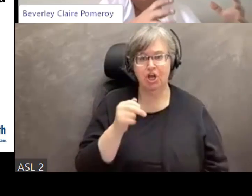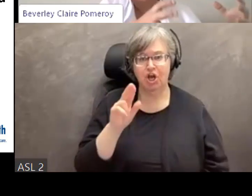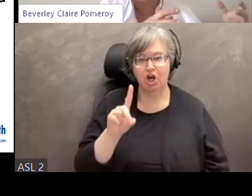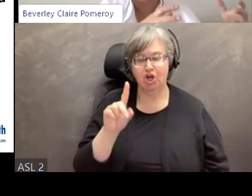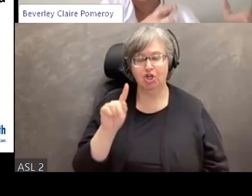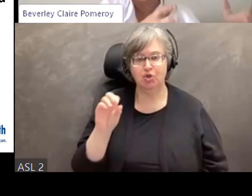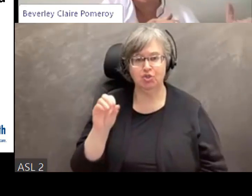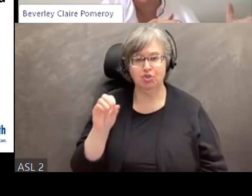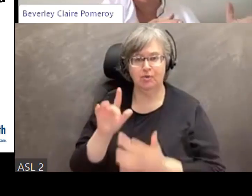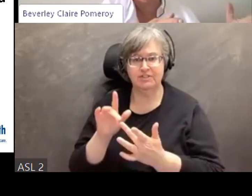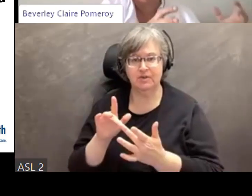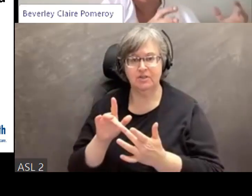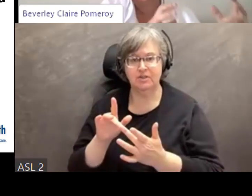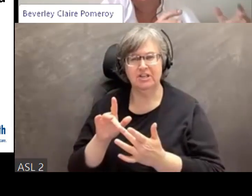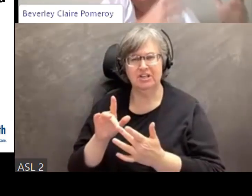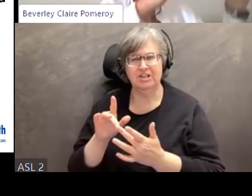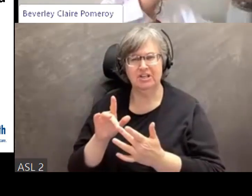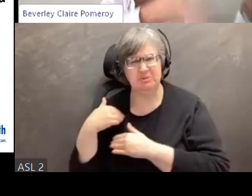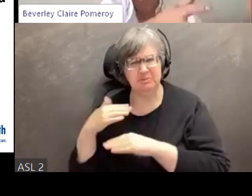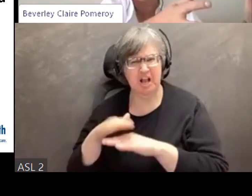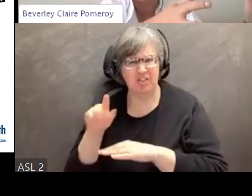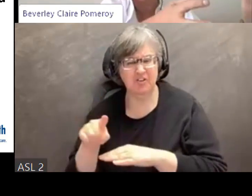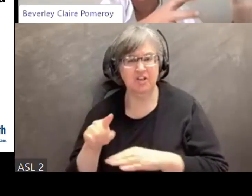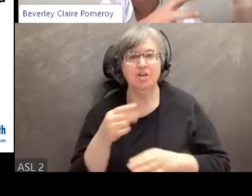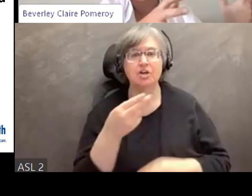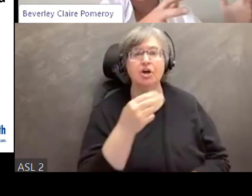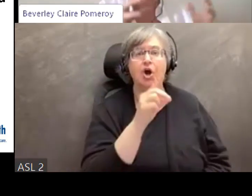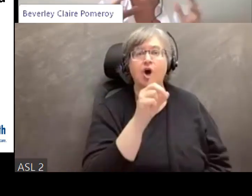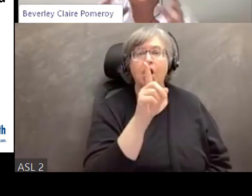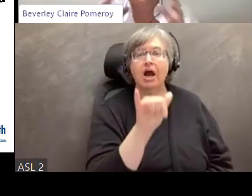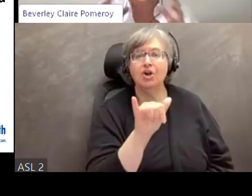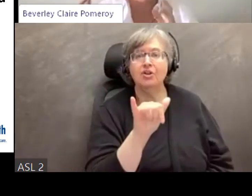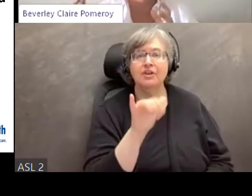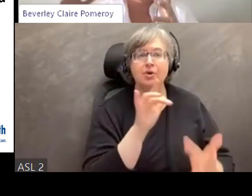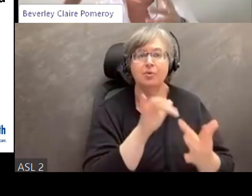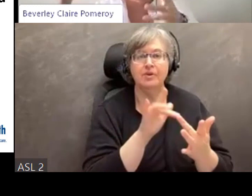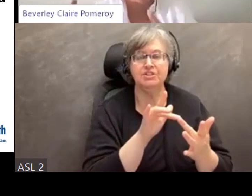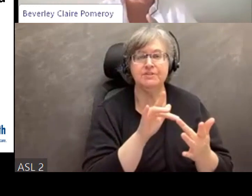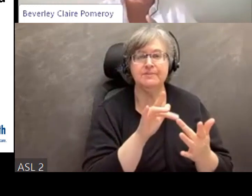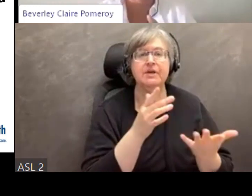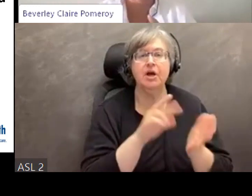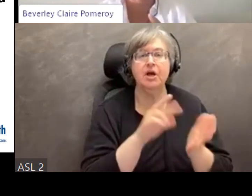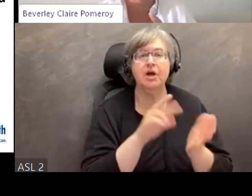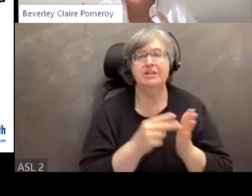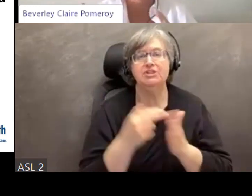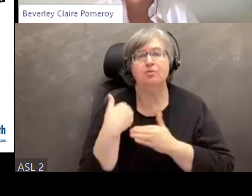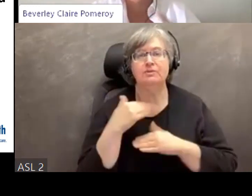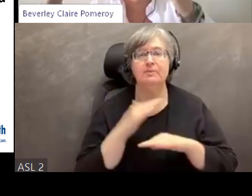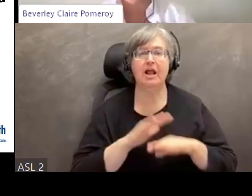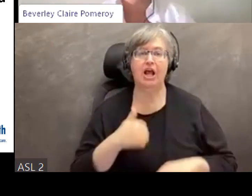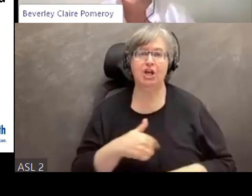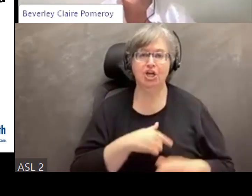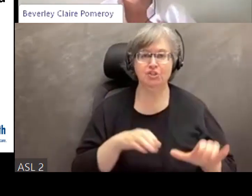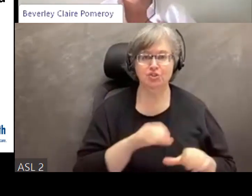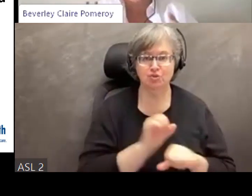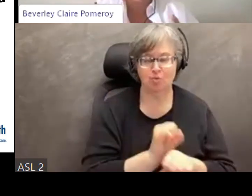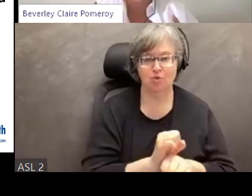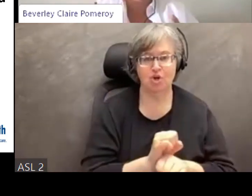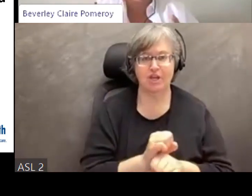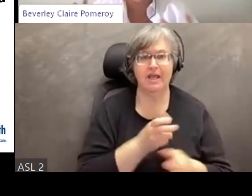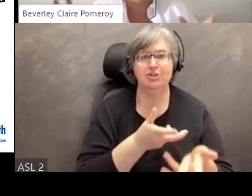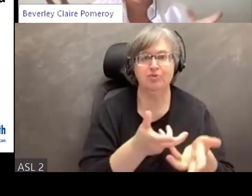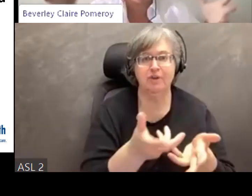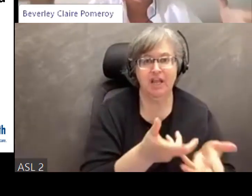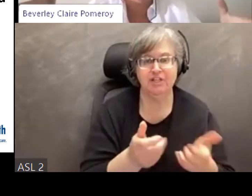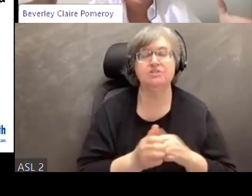word hard to reach, which is putting the onus on that population, to hardly reached populations, which really puts the onus on us to do